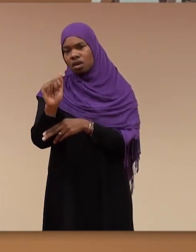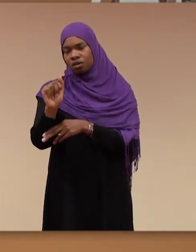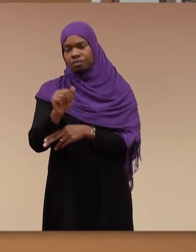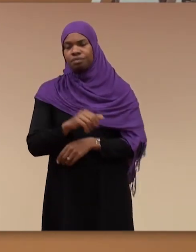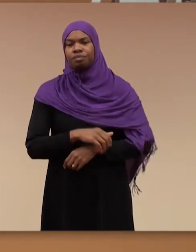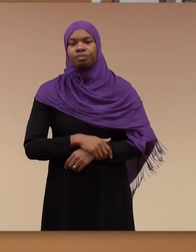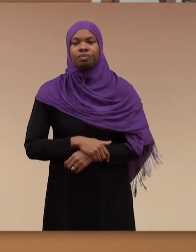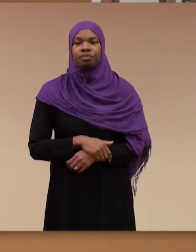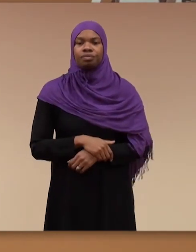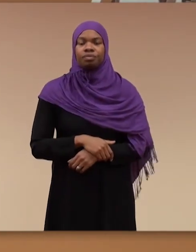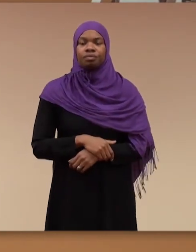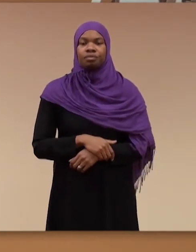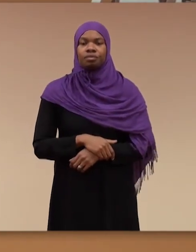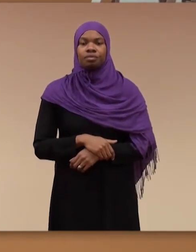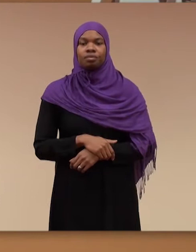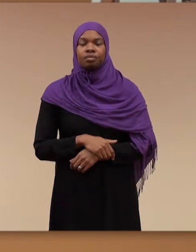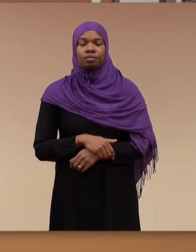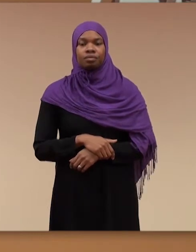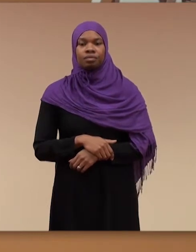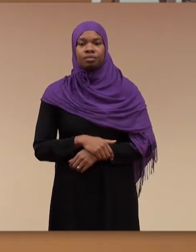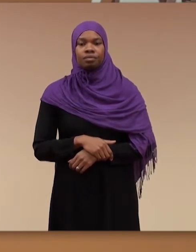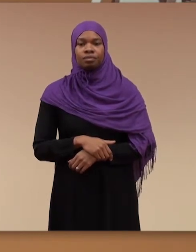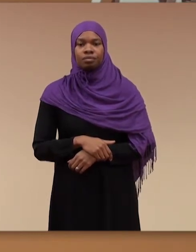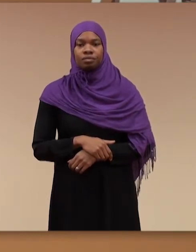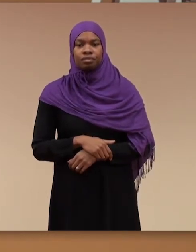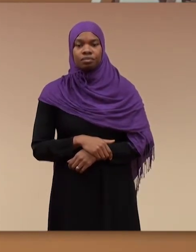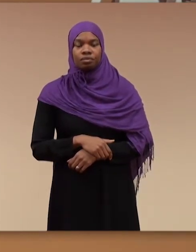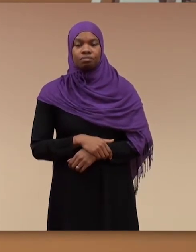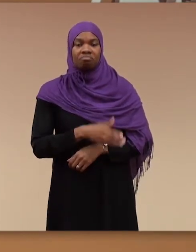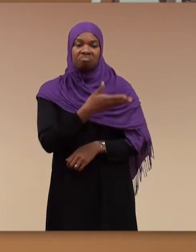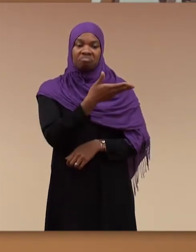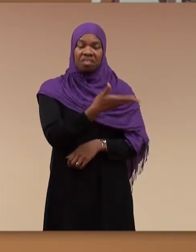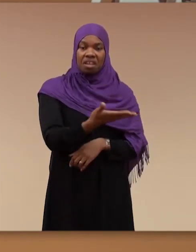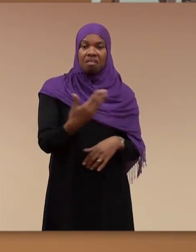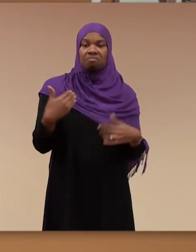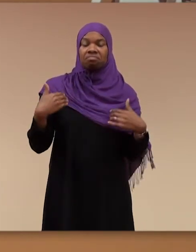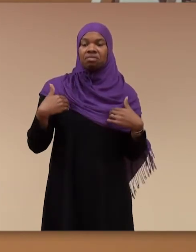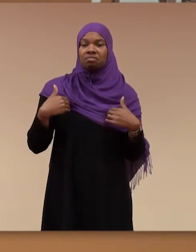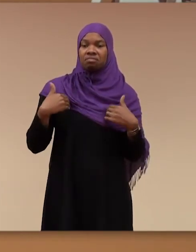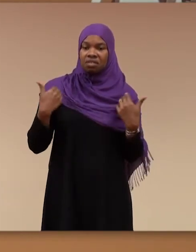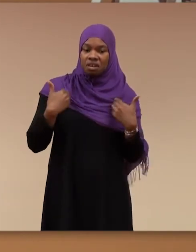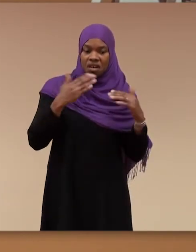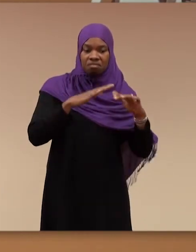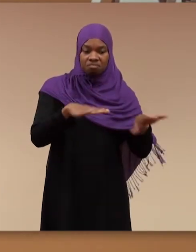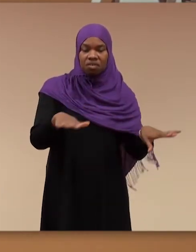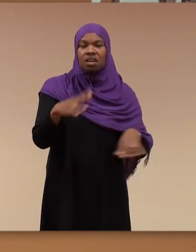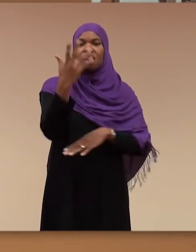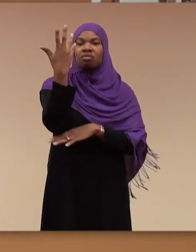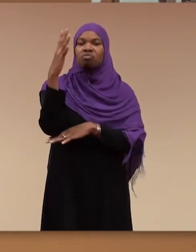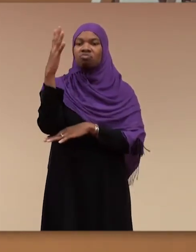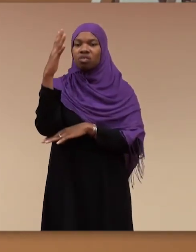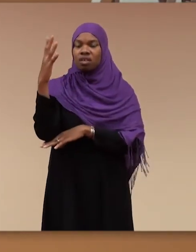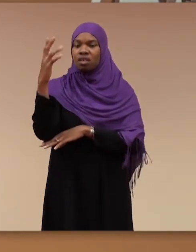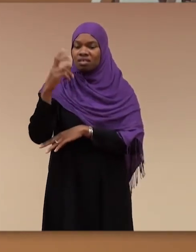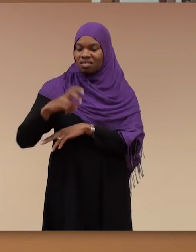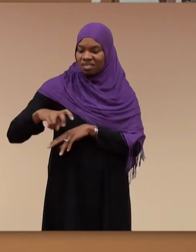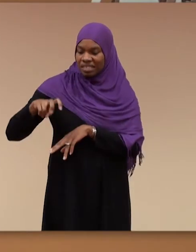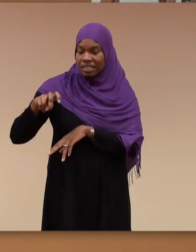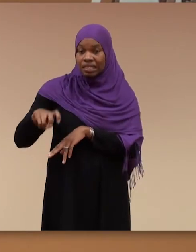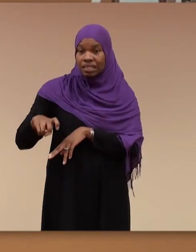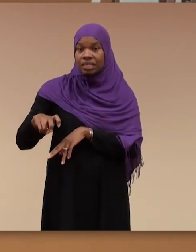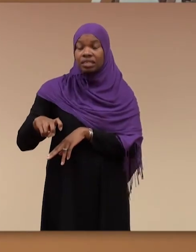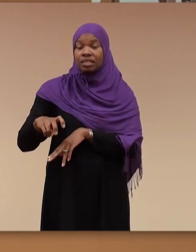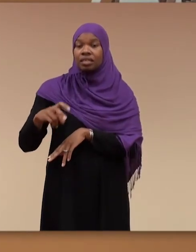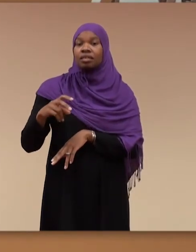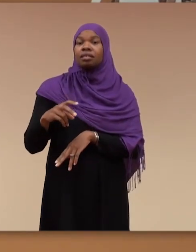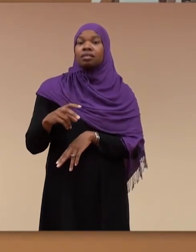There, the Prophet Muhammad sallallahu alaihi wasallam, as a young kid, was sitting under a tree, and the priest, the